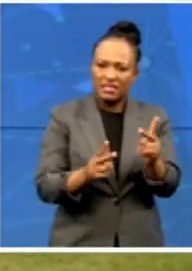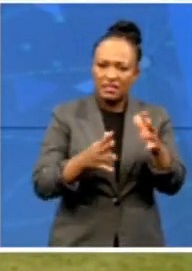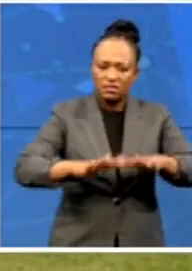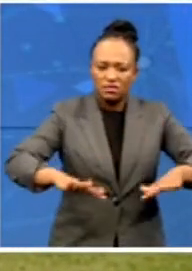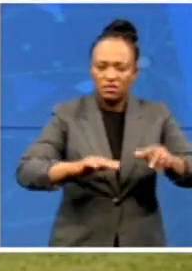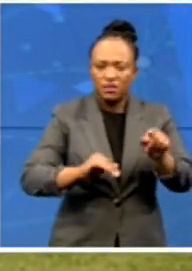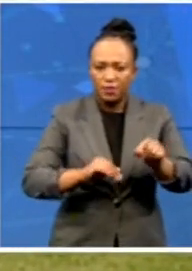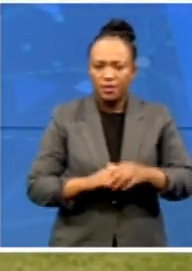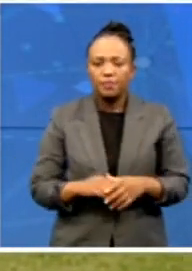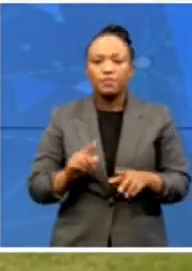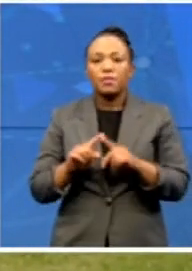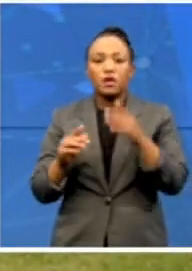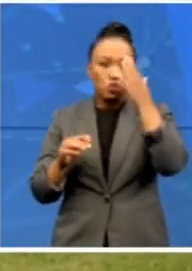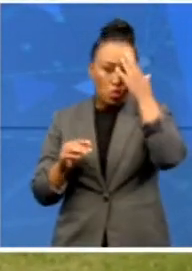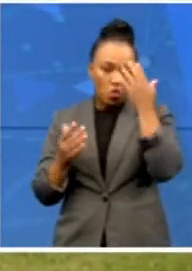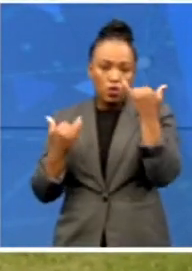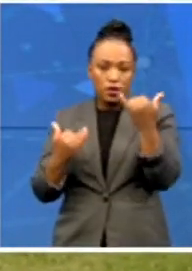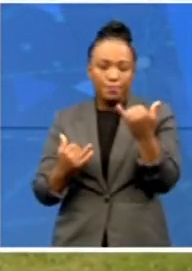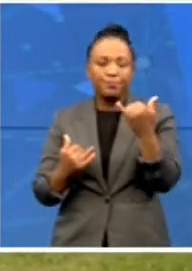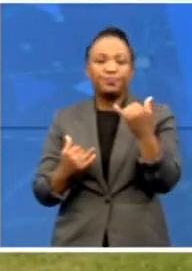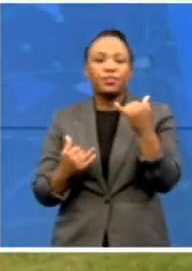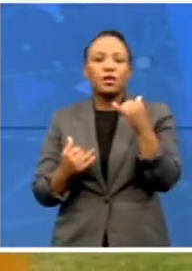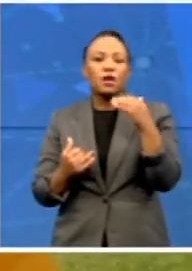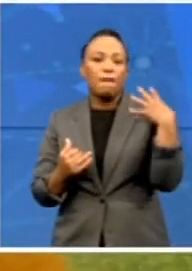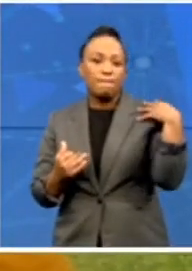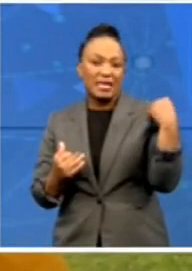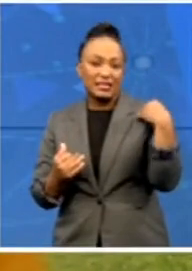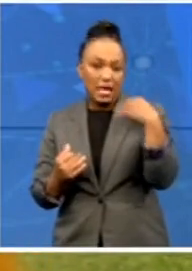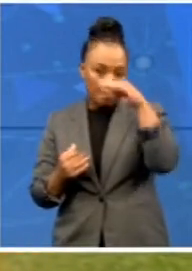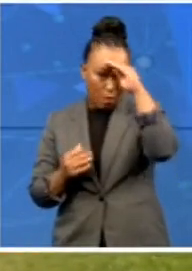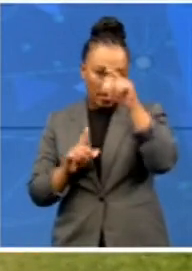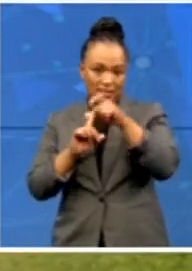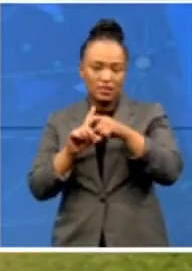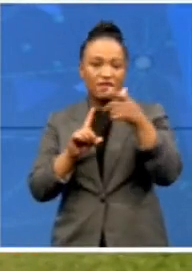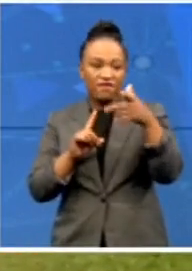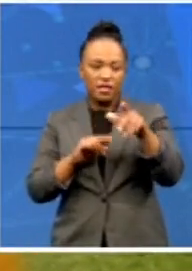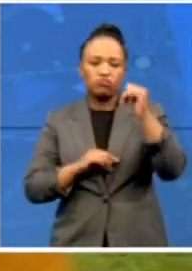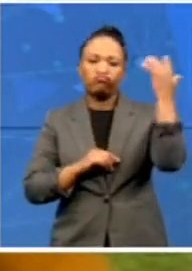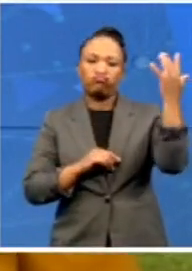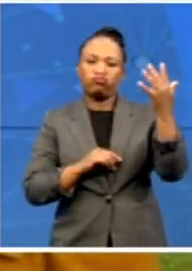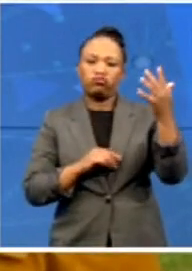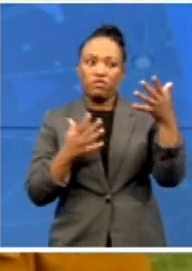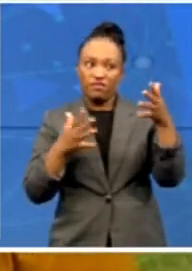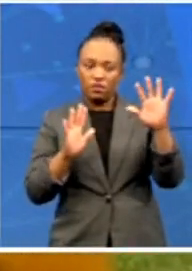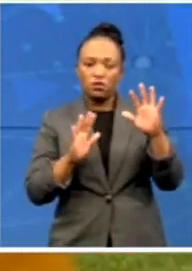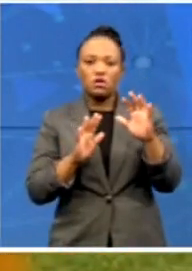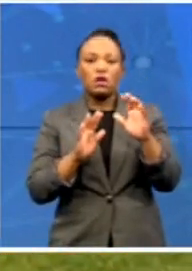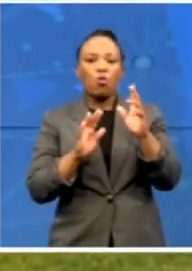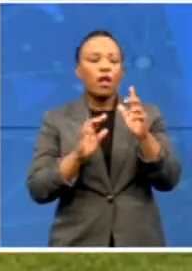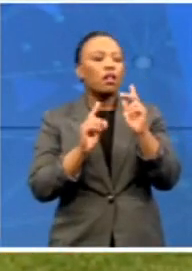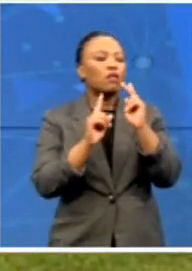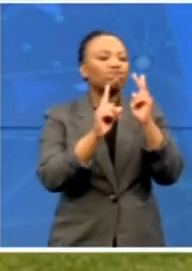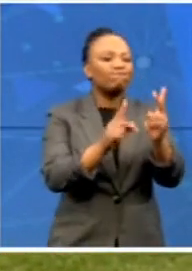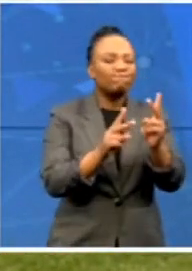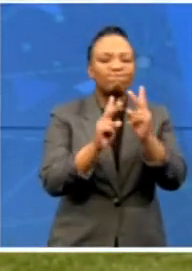minister addresses the police officers, he will be going to different areas around Mthatha, the taxi ranks, where he